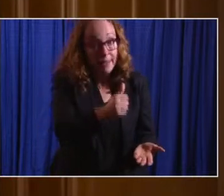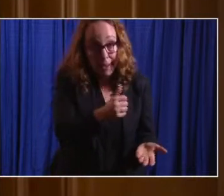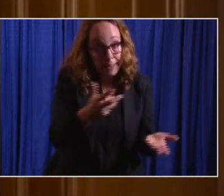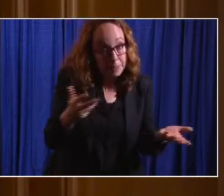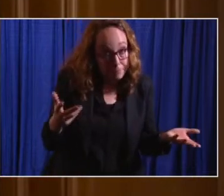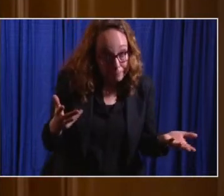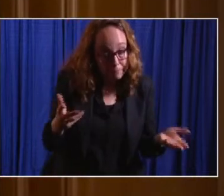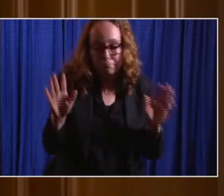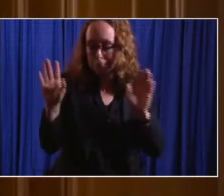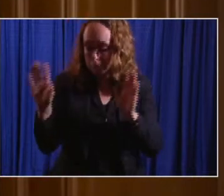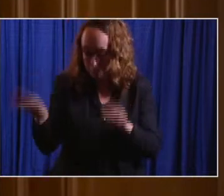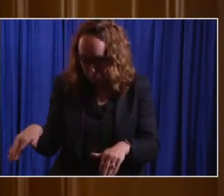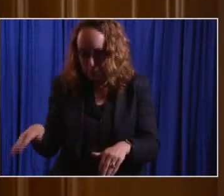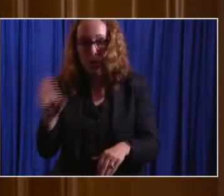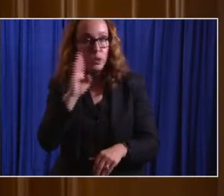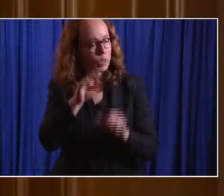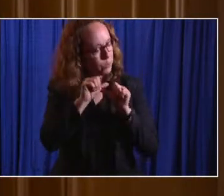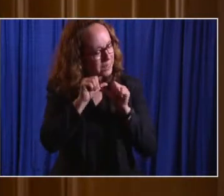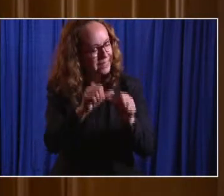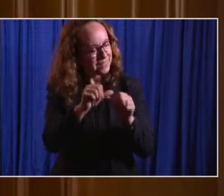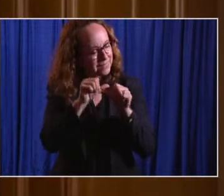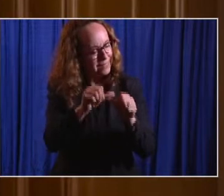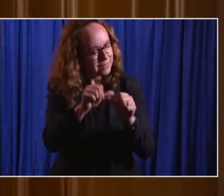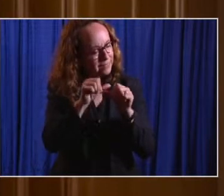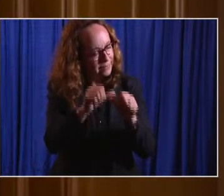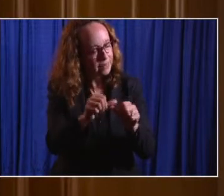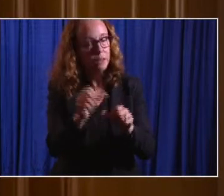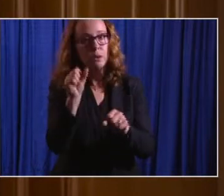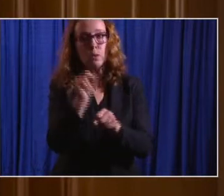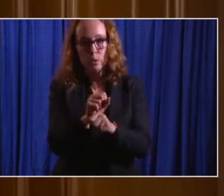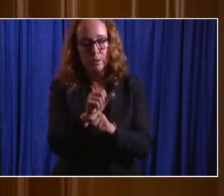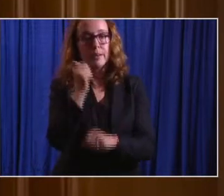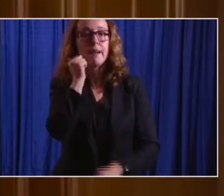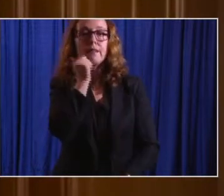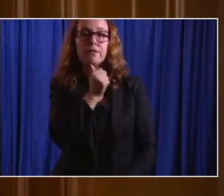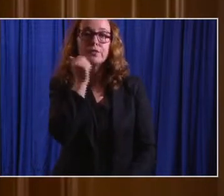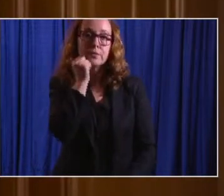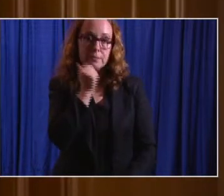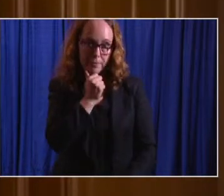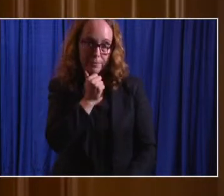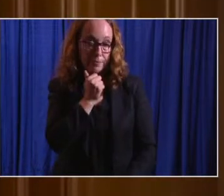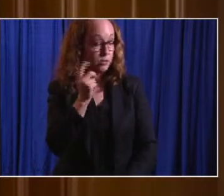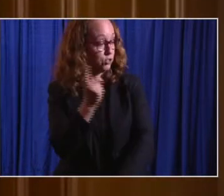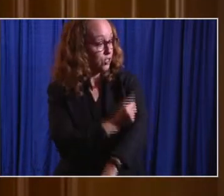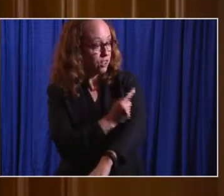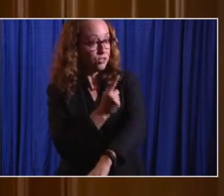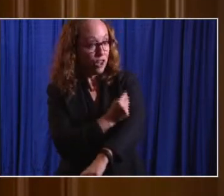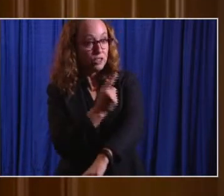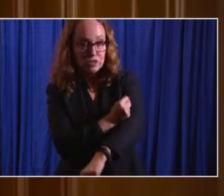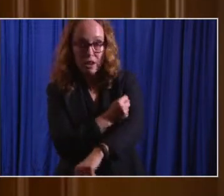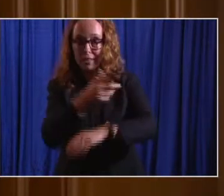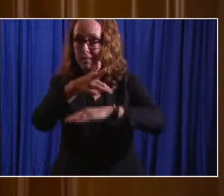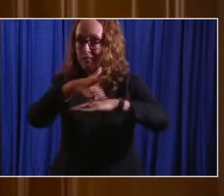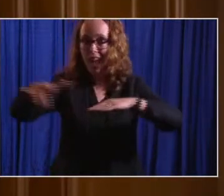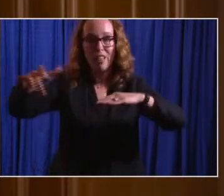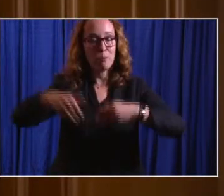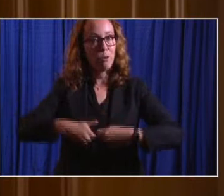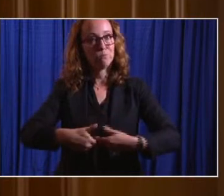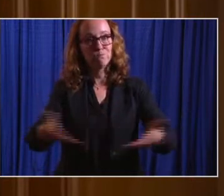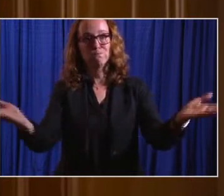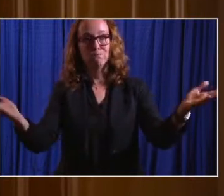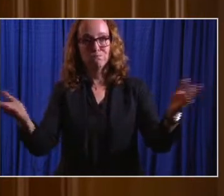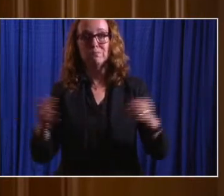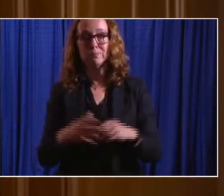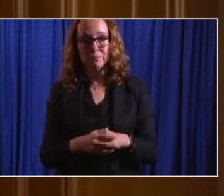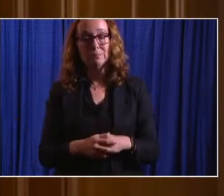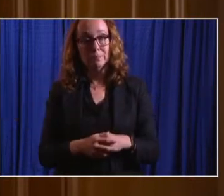focus, to grind this out and to do it every single day and to get shots in arms. And every day, even if when